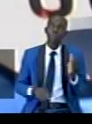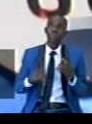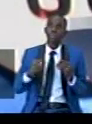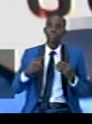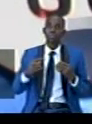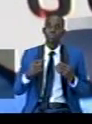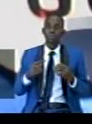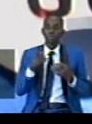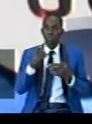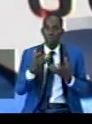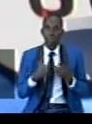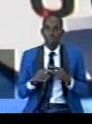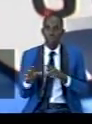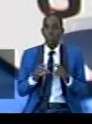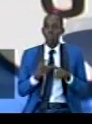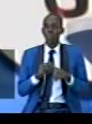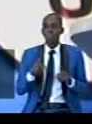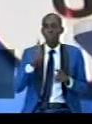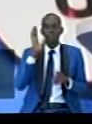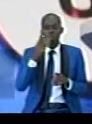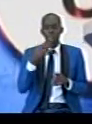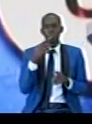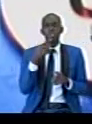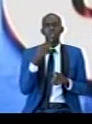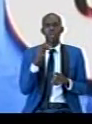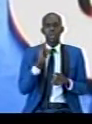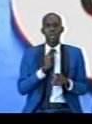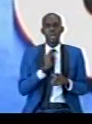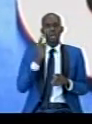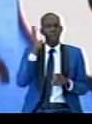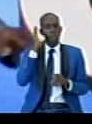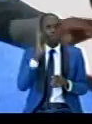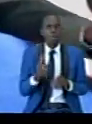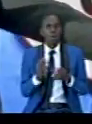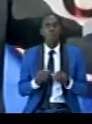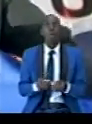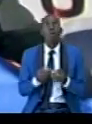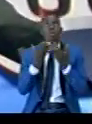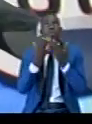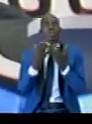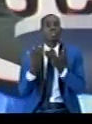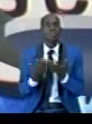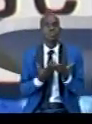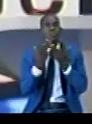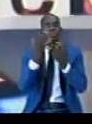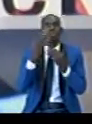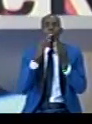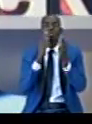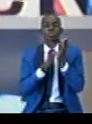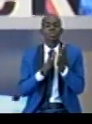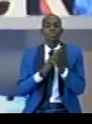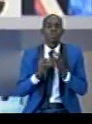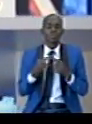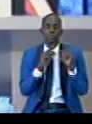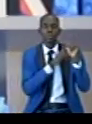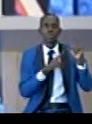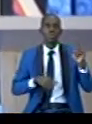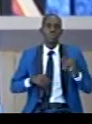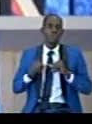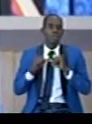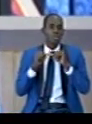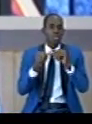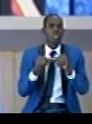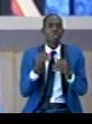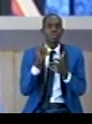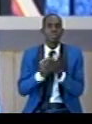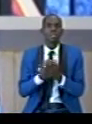offer sacrifice of praise to God continually. That is the fruit of our